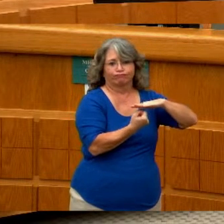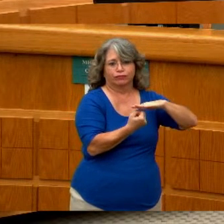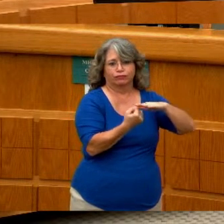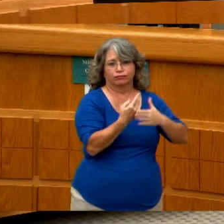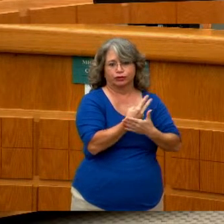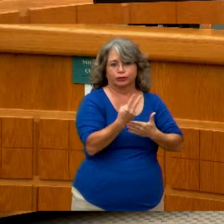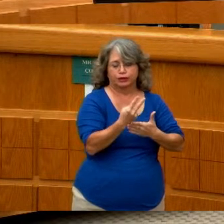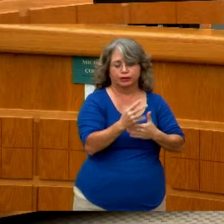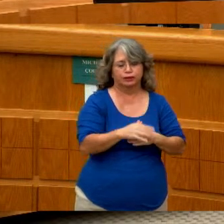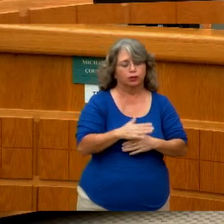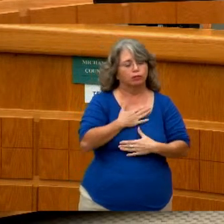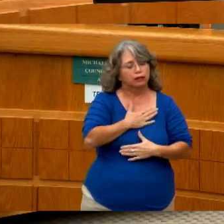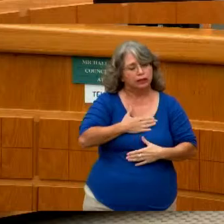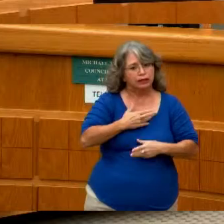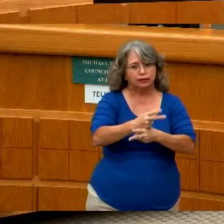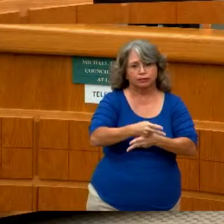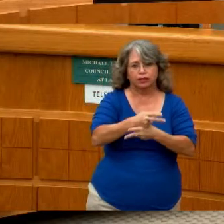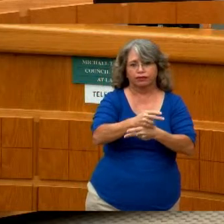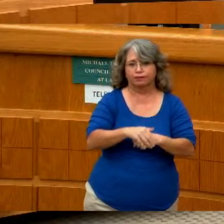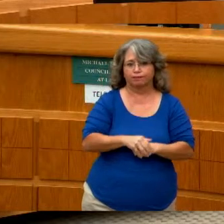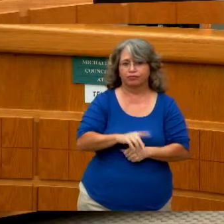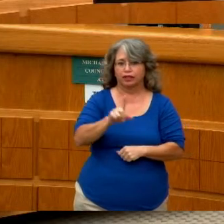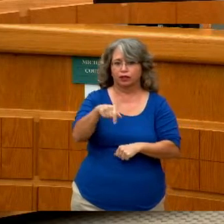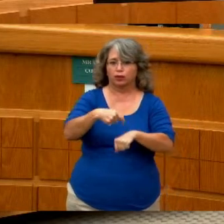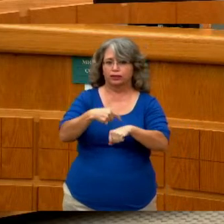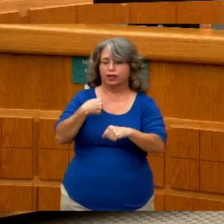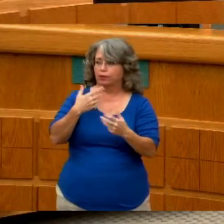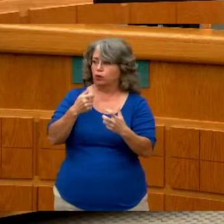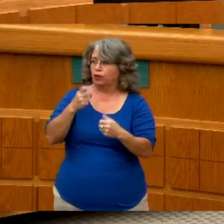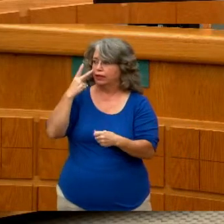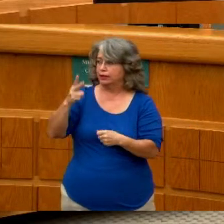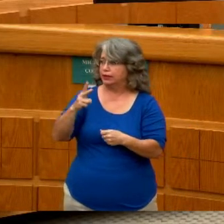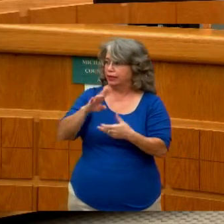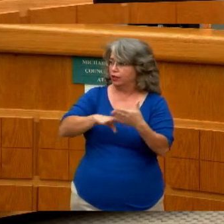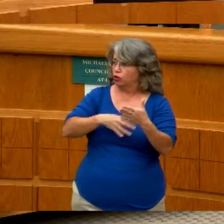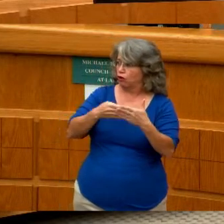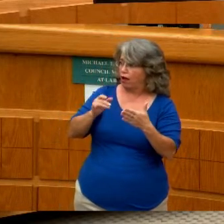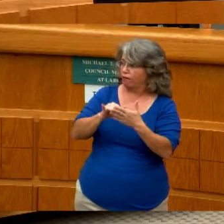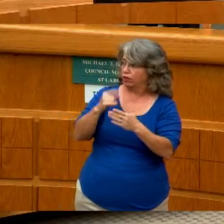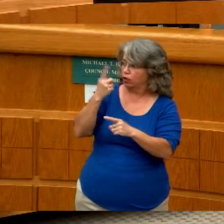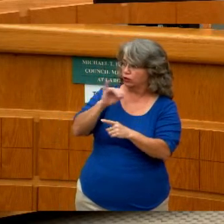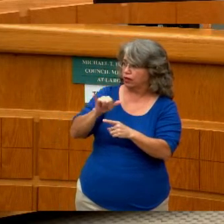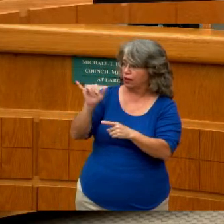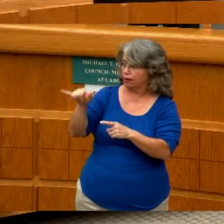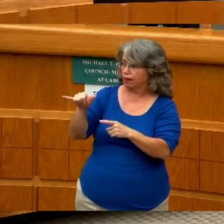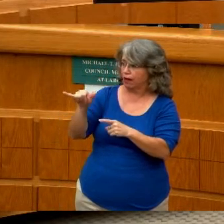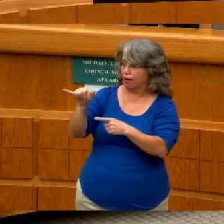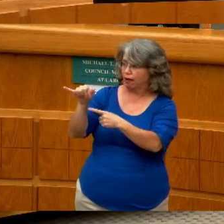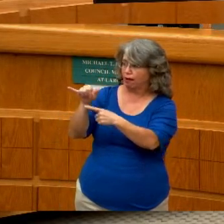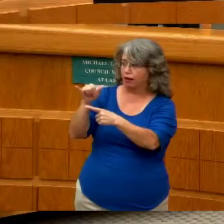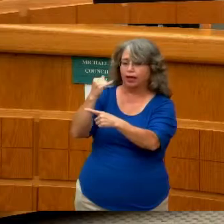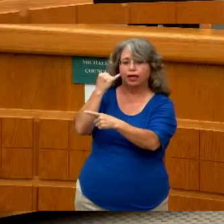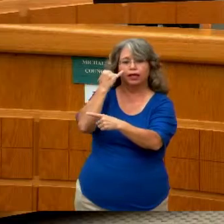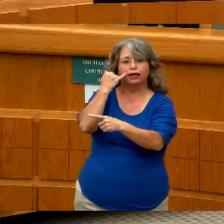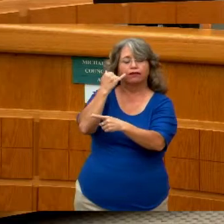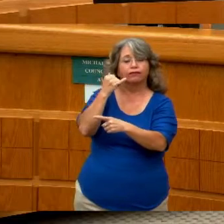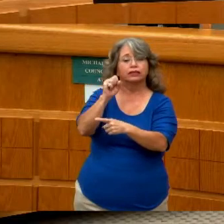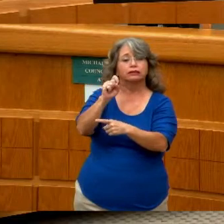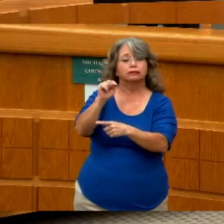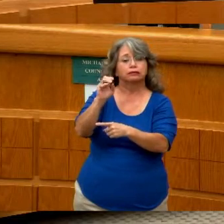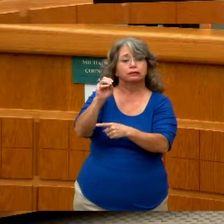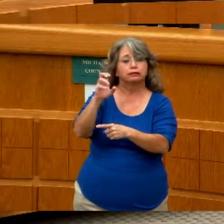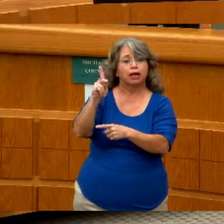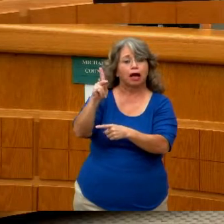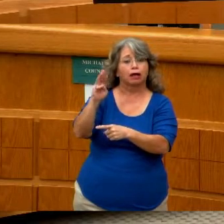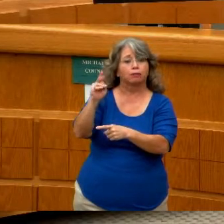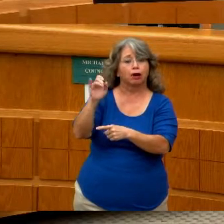pay attention. The only time you want to see a graph look like these last 3 days right here is